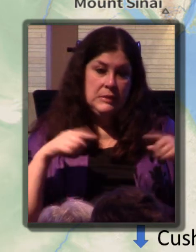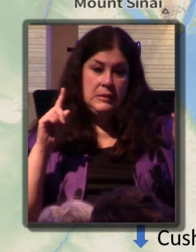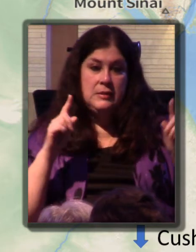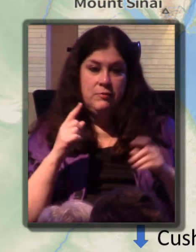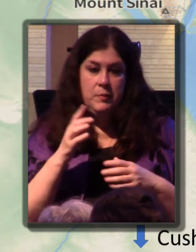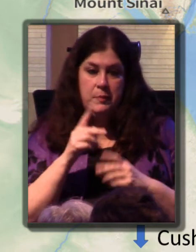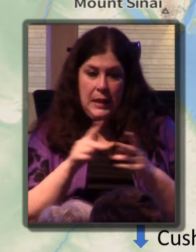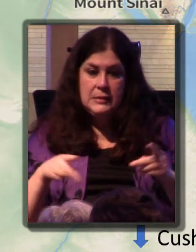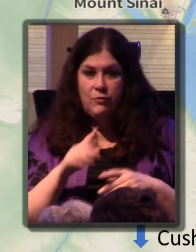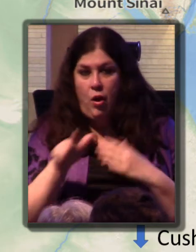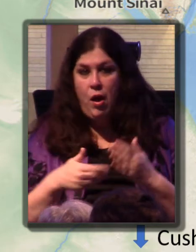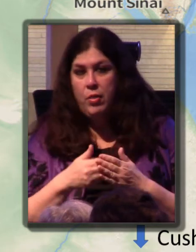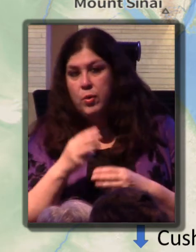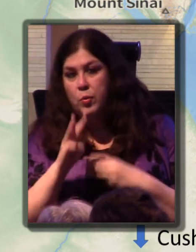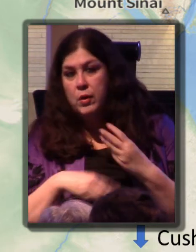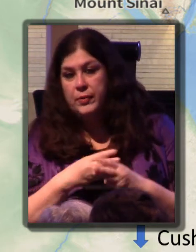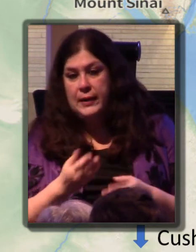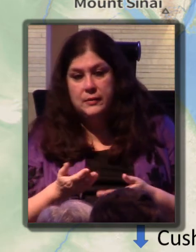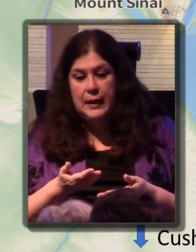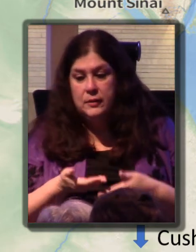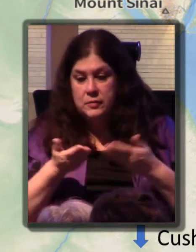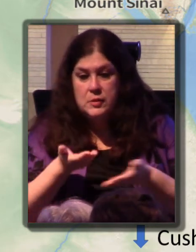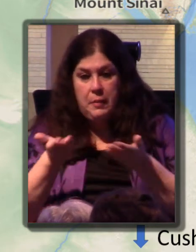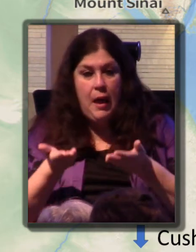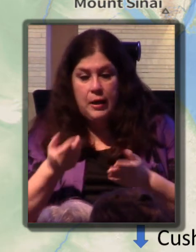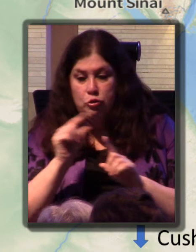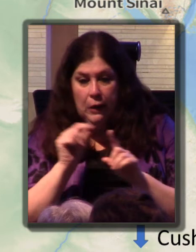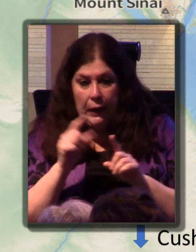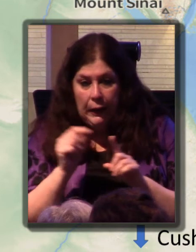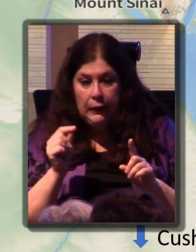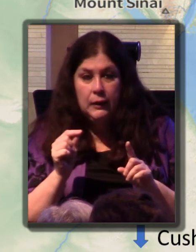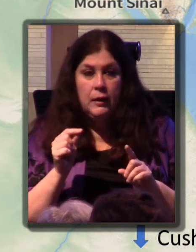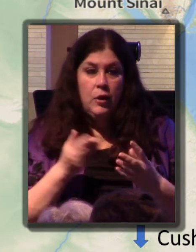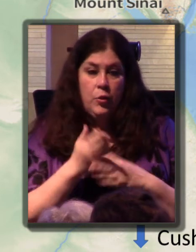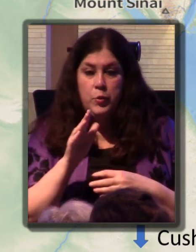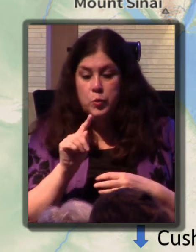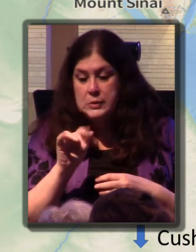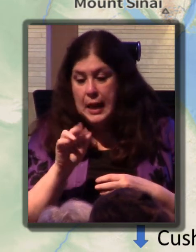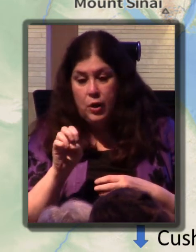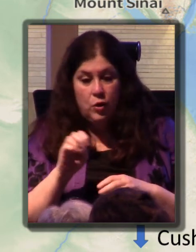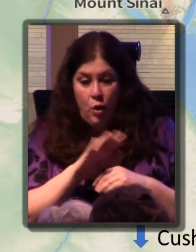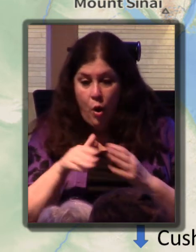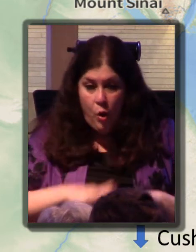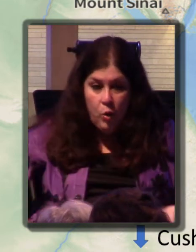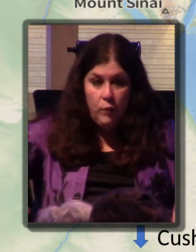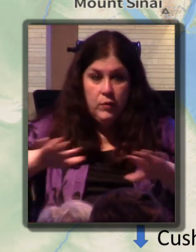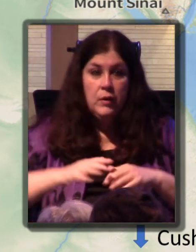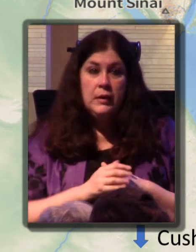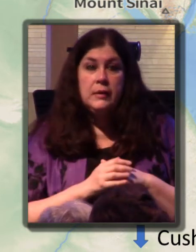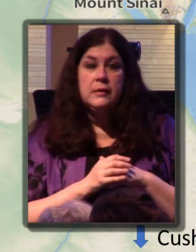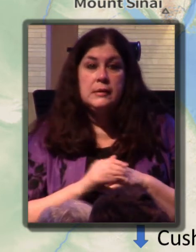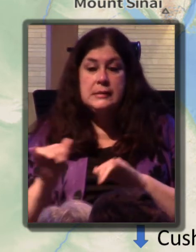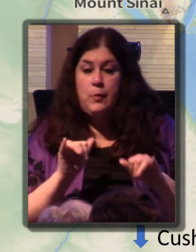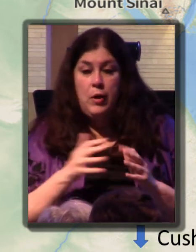the Mediterranean world at the time. And so they shipped their grain, Egypt shipped their grain through Tyre all over the